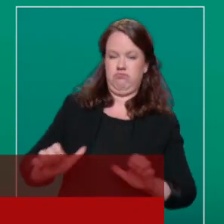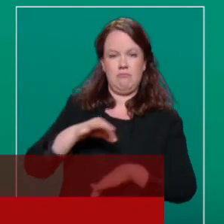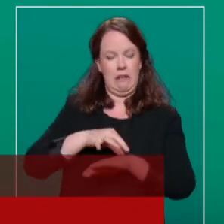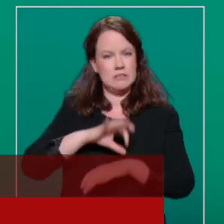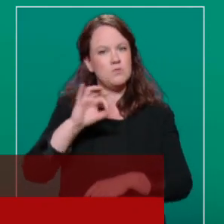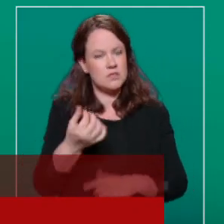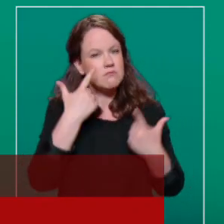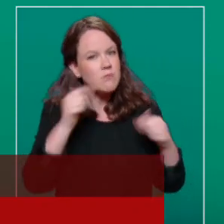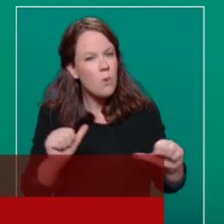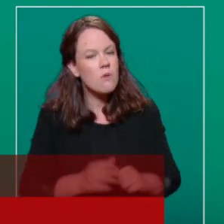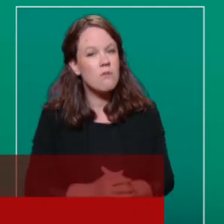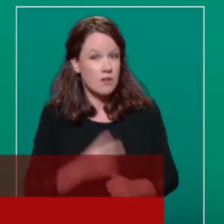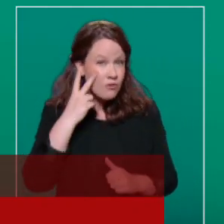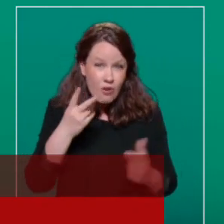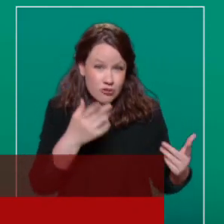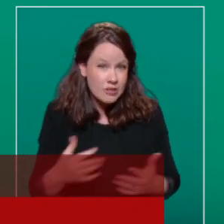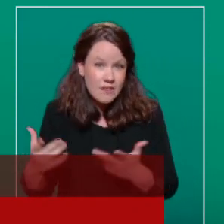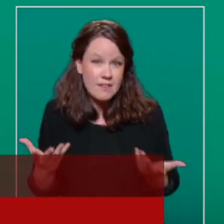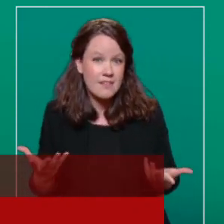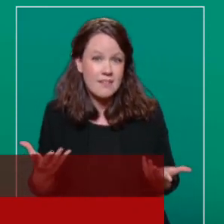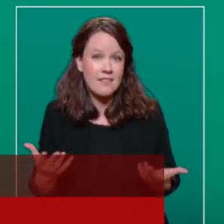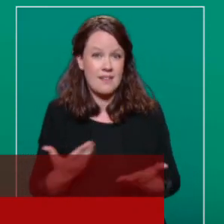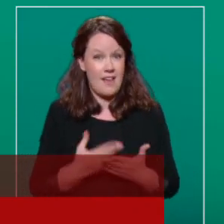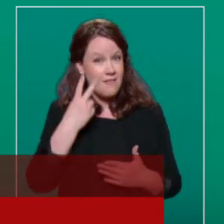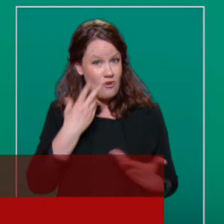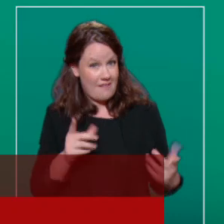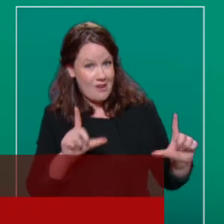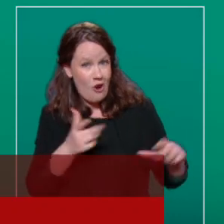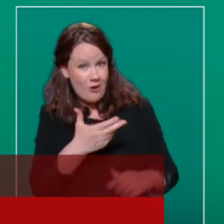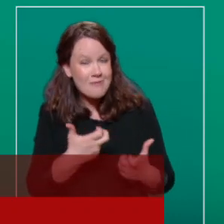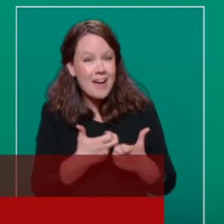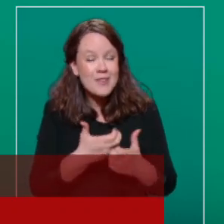the effectiveness of this vaccine can be seen in the figures that you see on the screen.